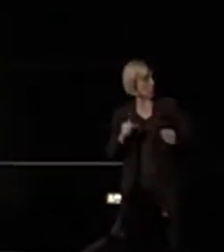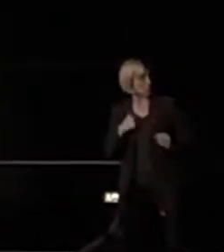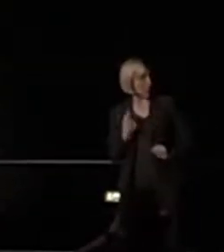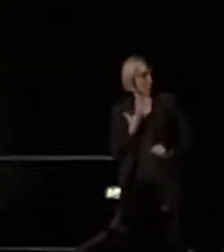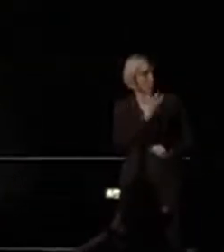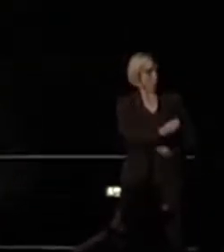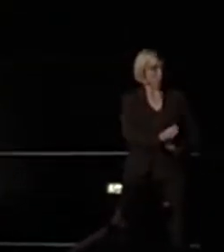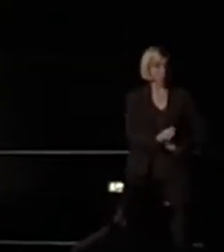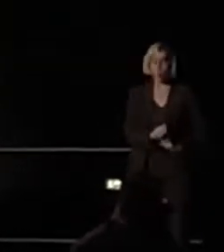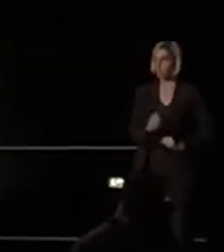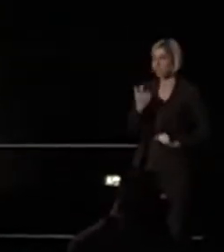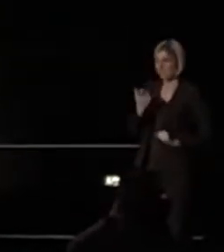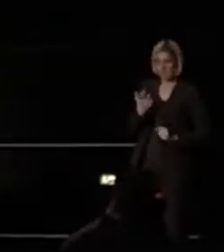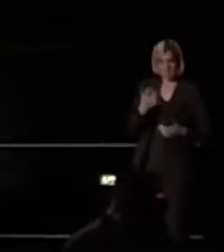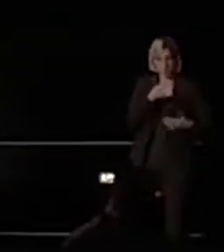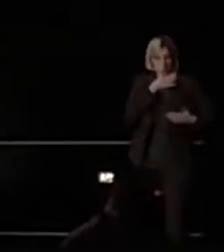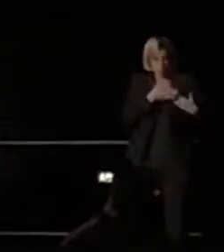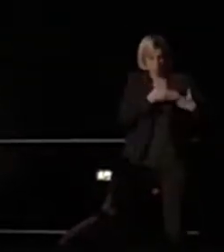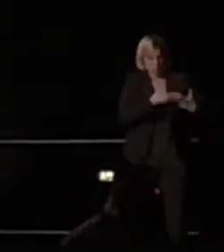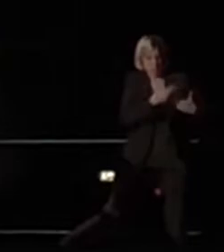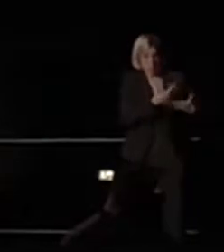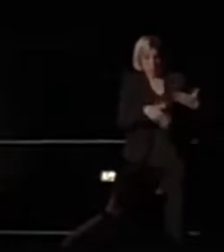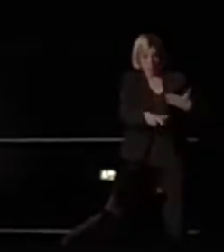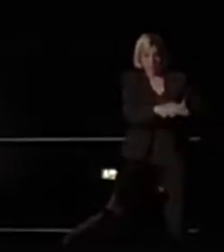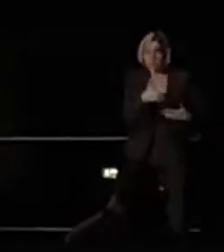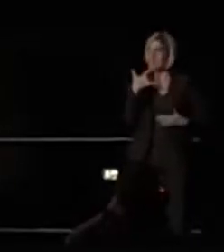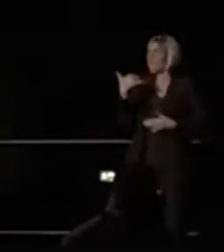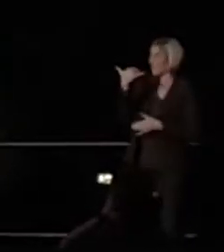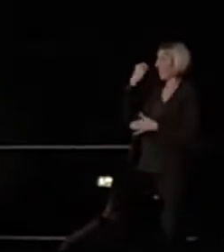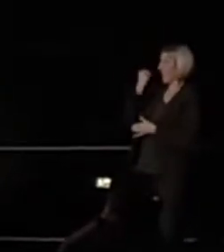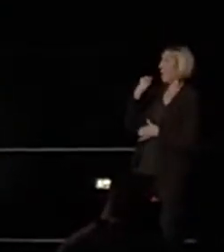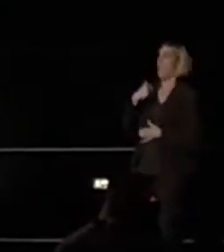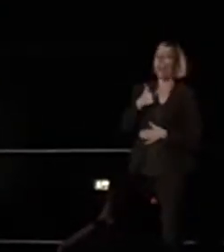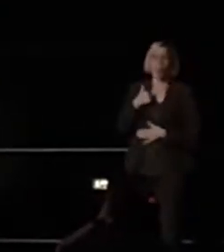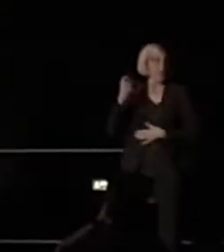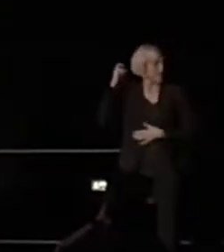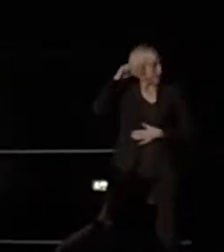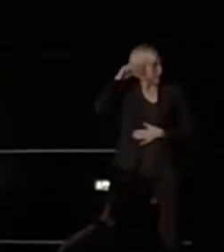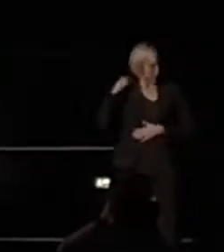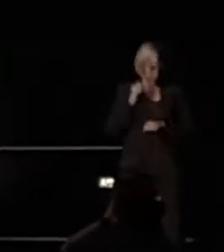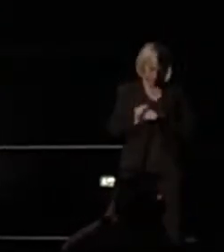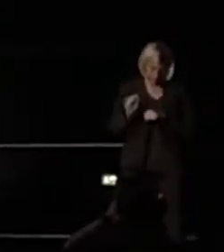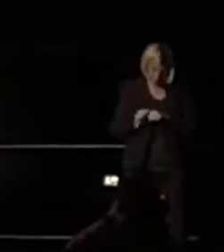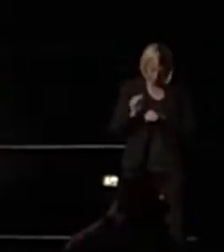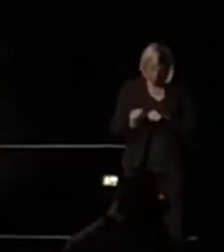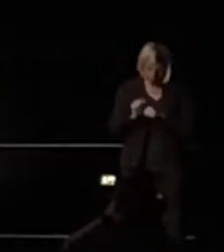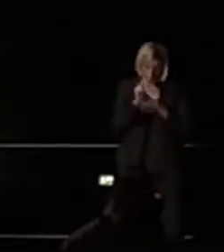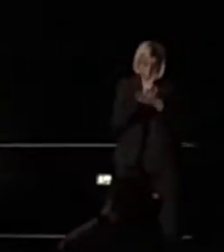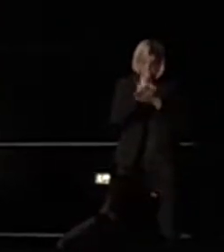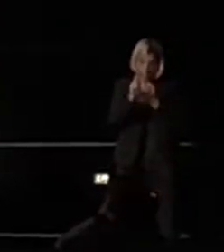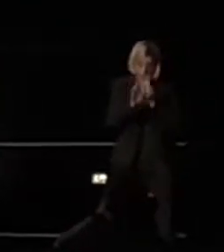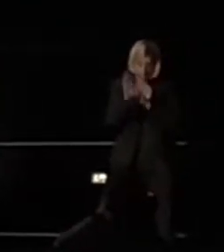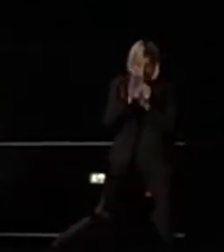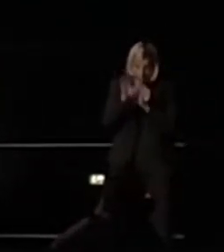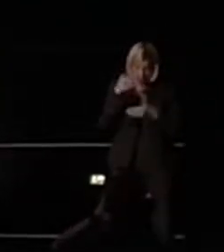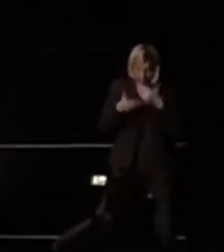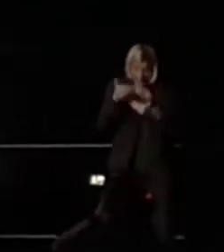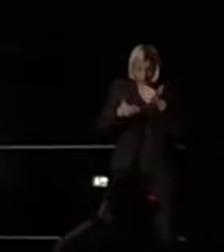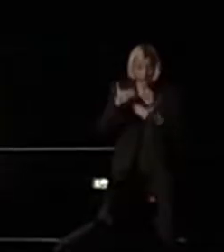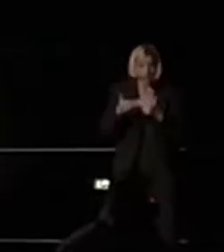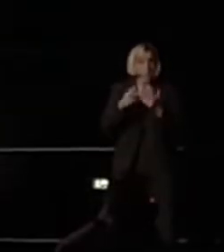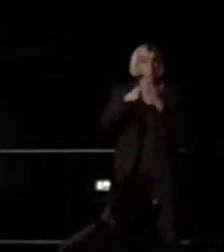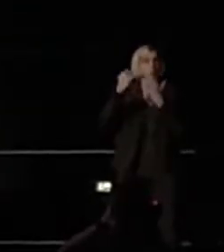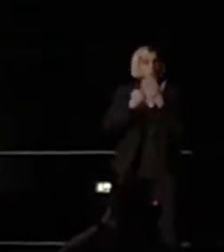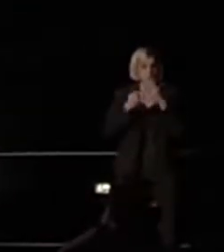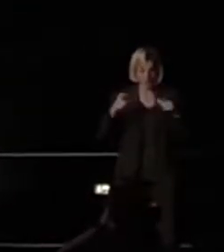Mike Marklar, marketing guy, said yes. And now I knew in the back of my head, if I can work for 2 weeks and develop this man-year project that gets a